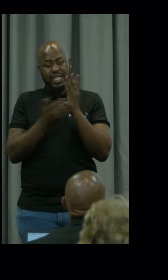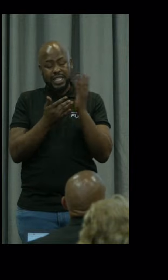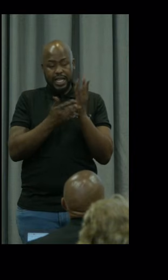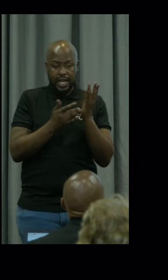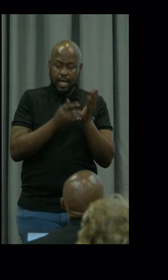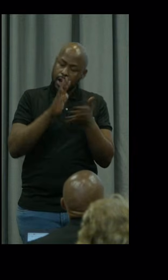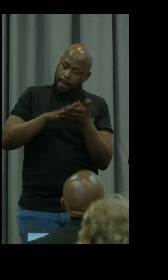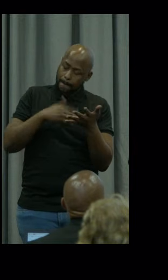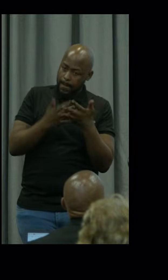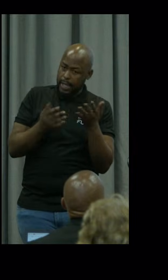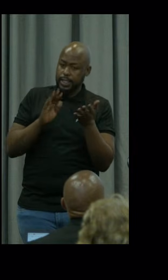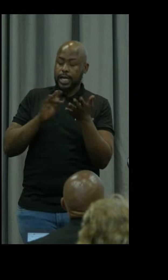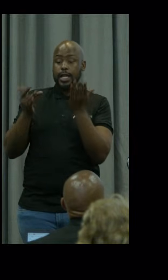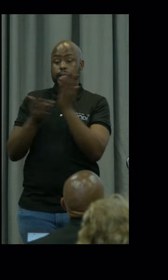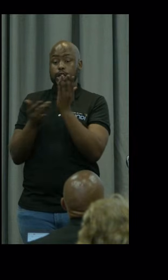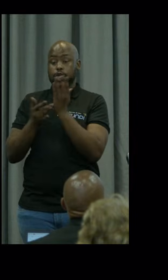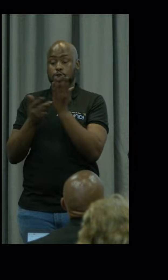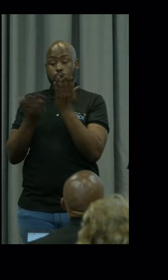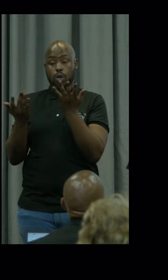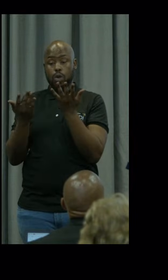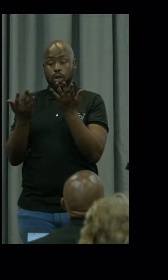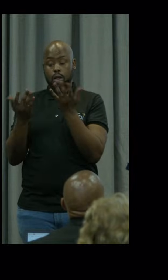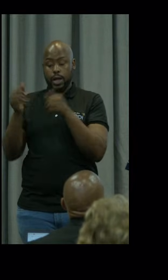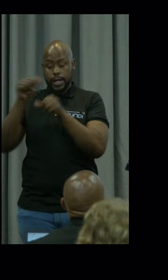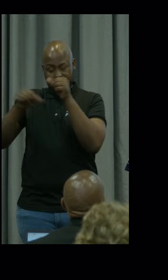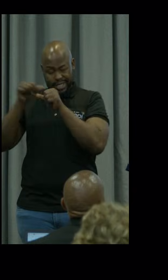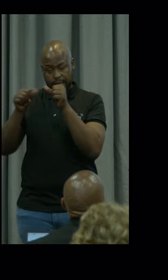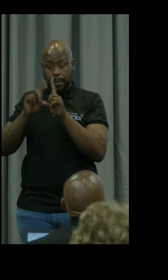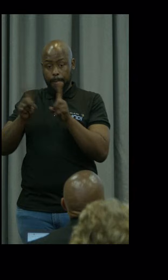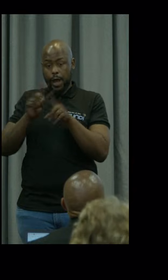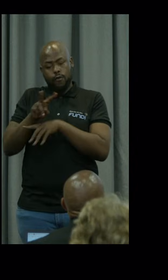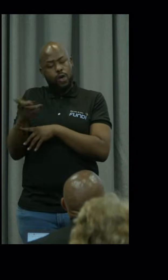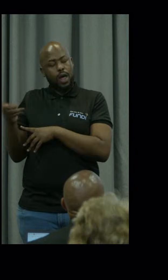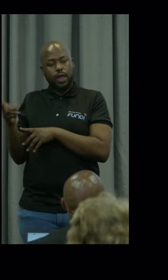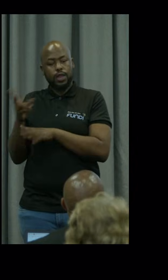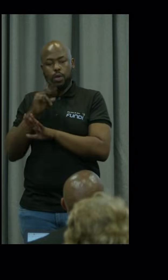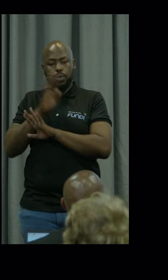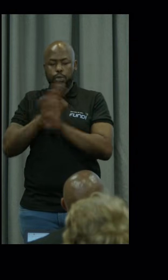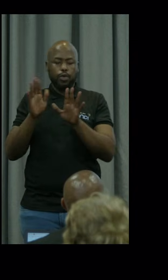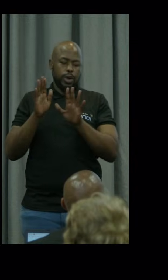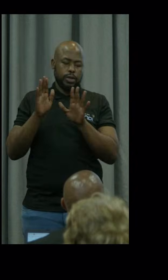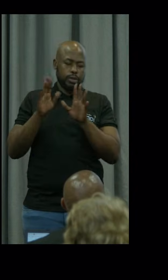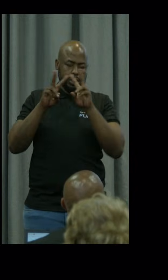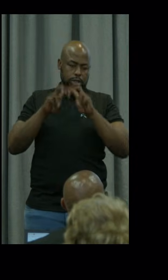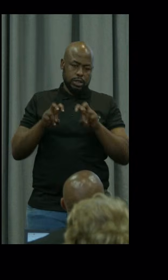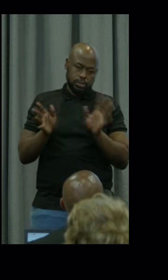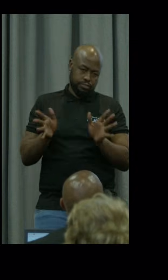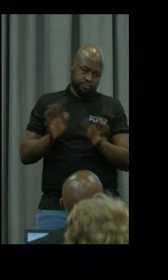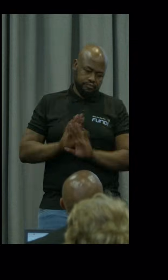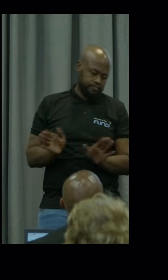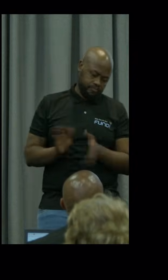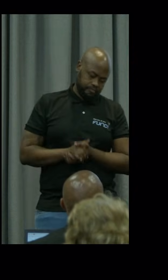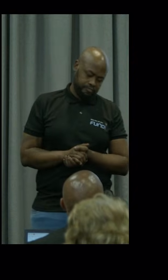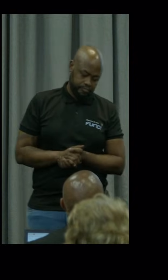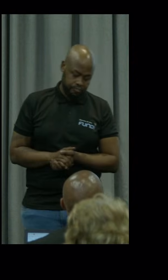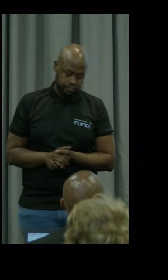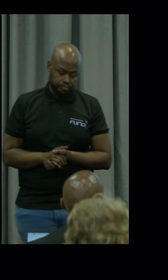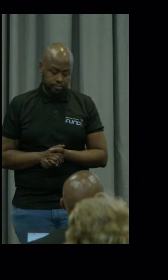got a weighting for that. We did that quickly. But for other subjects, we have not yet weighted it. Next